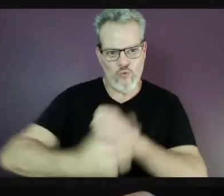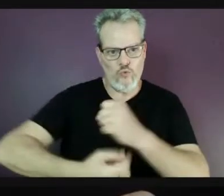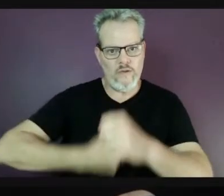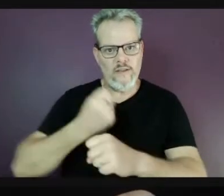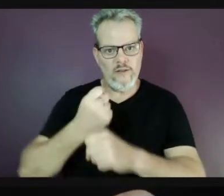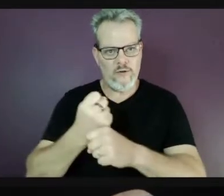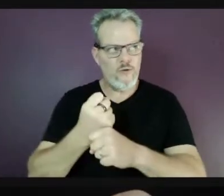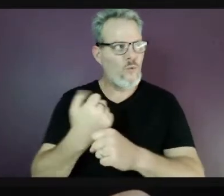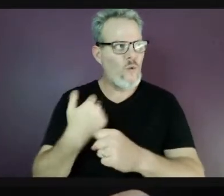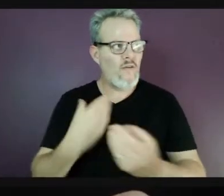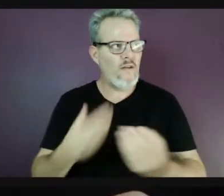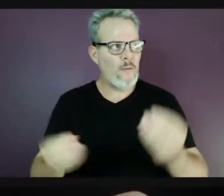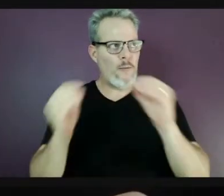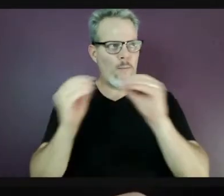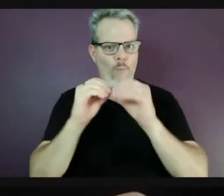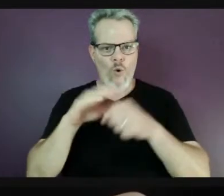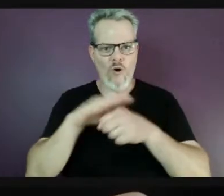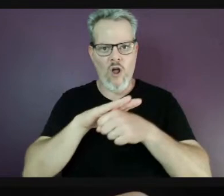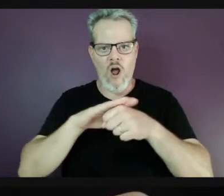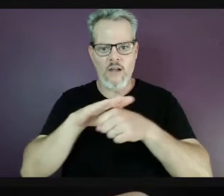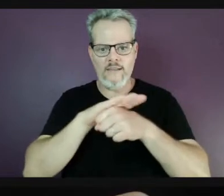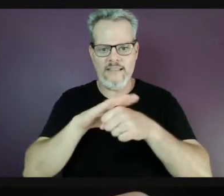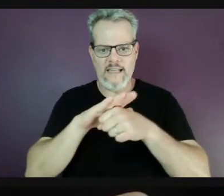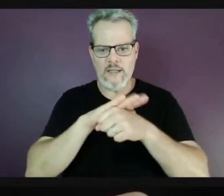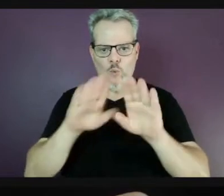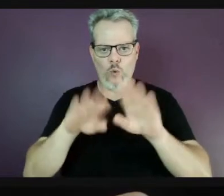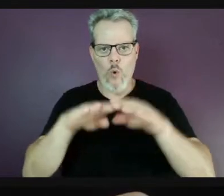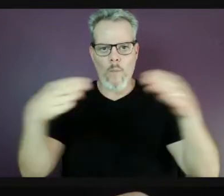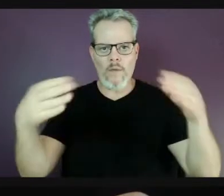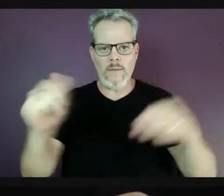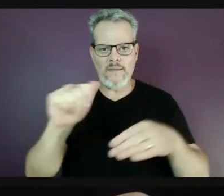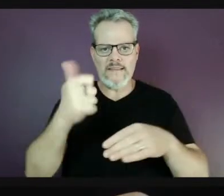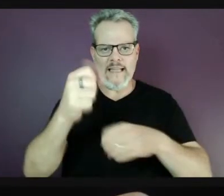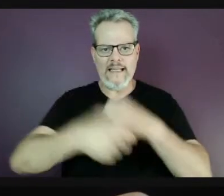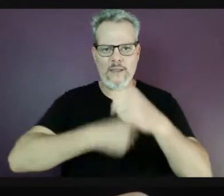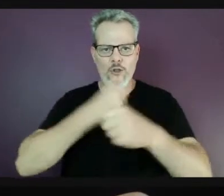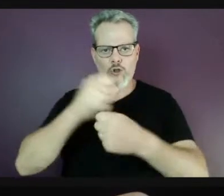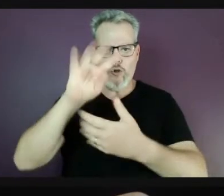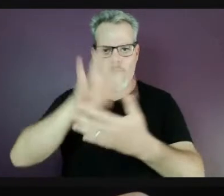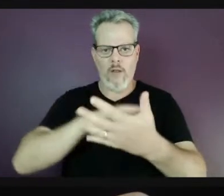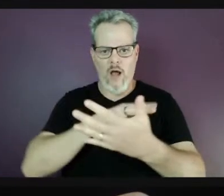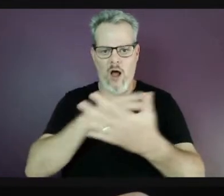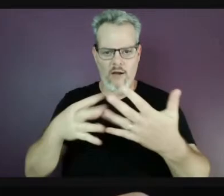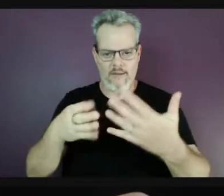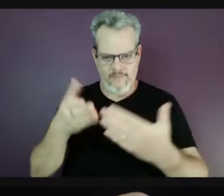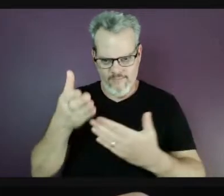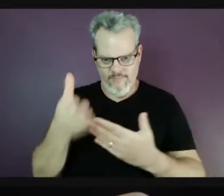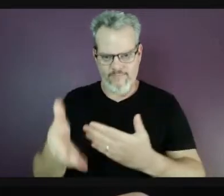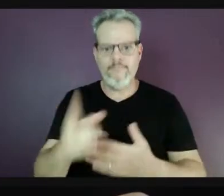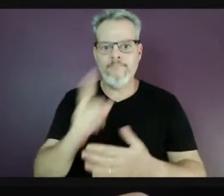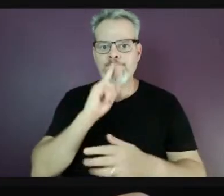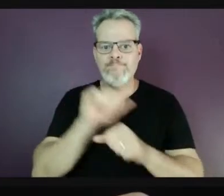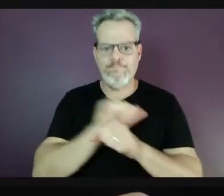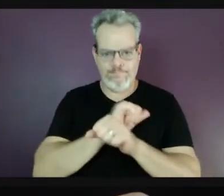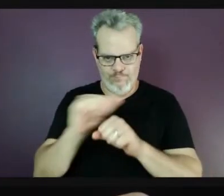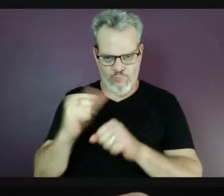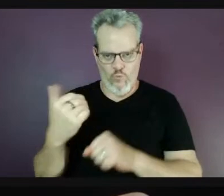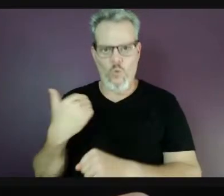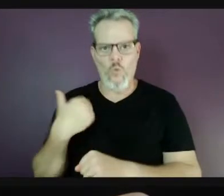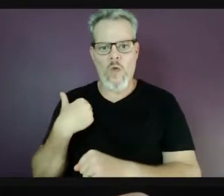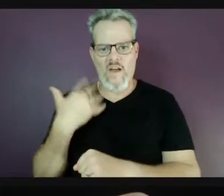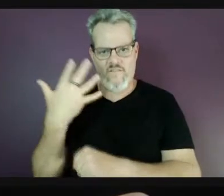more context, we're going to open up the 10-year plots. So now we actually have the 2018 eruption on here as